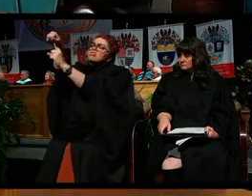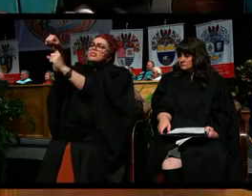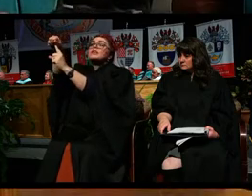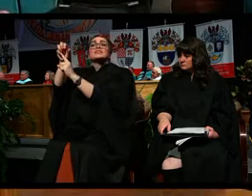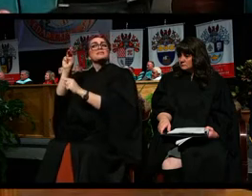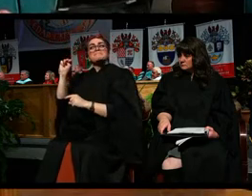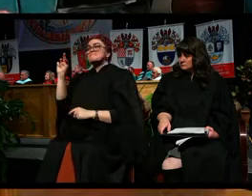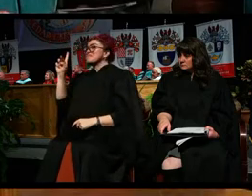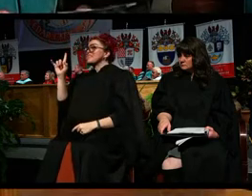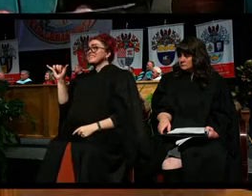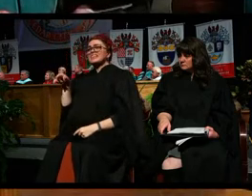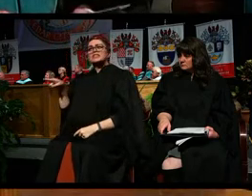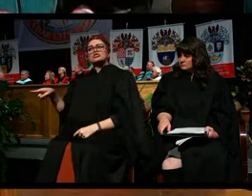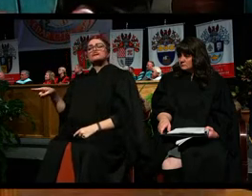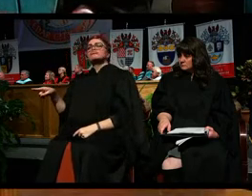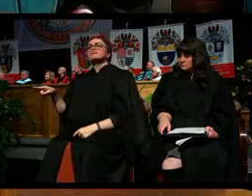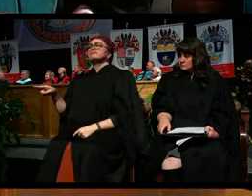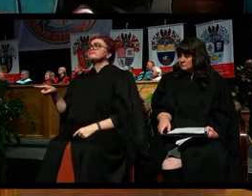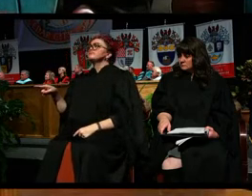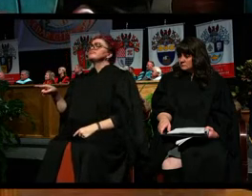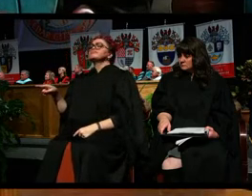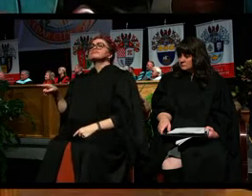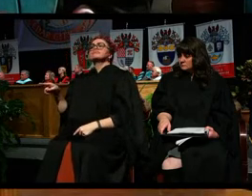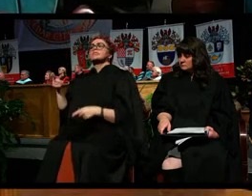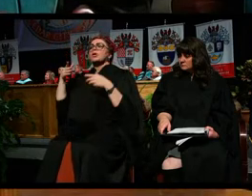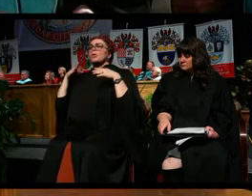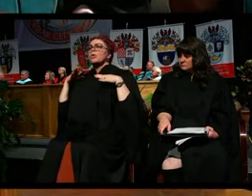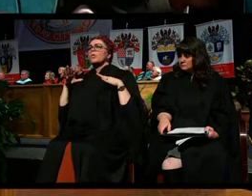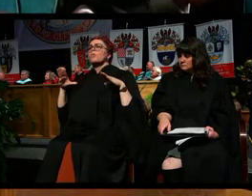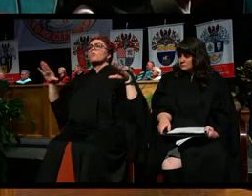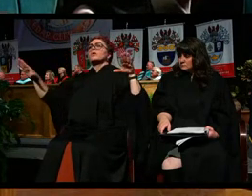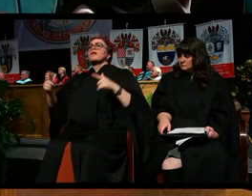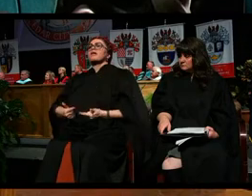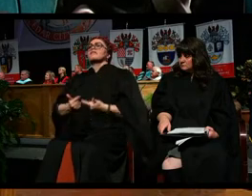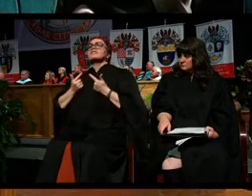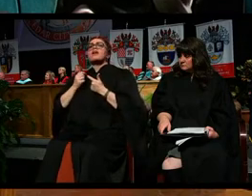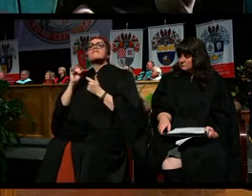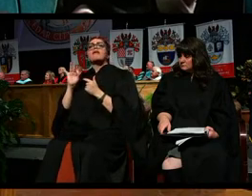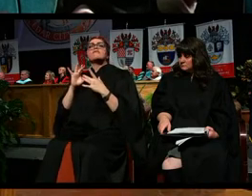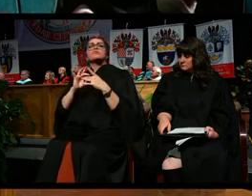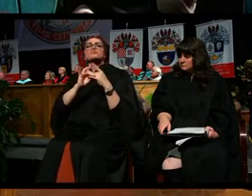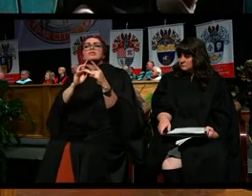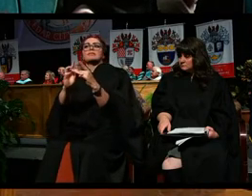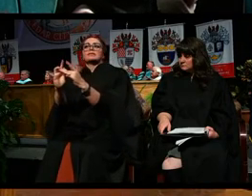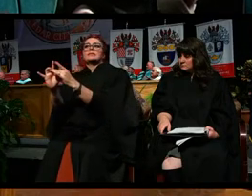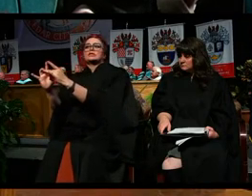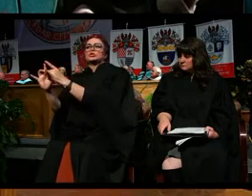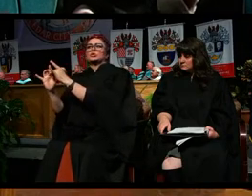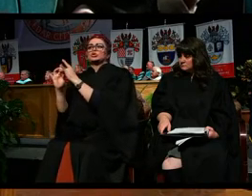Mindy, she's carried on the wings of a lifetime of relationships."